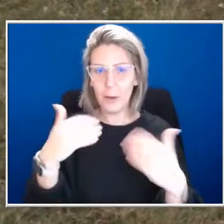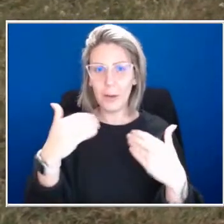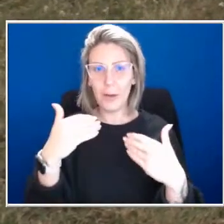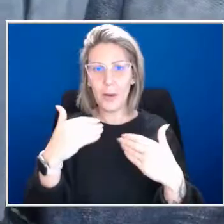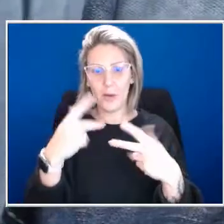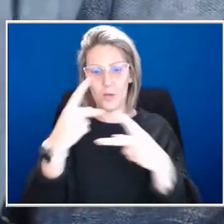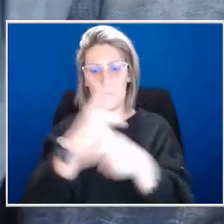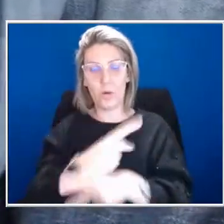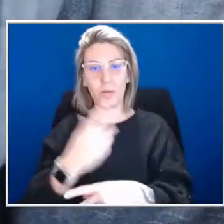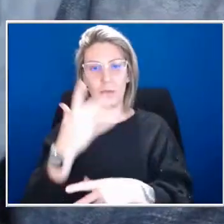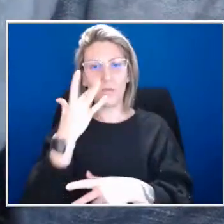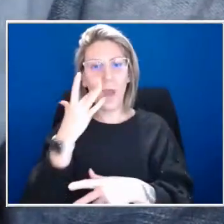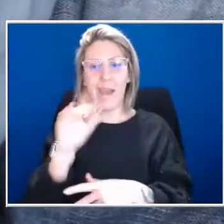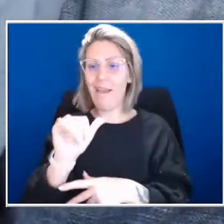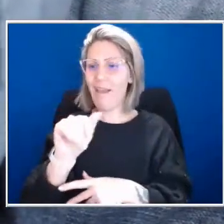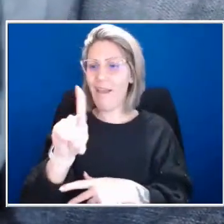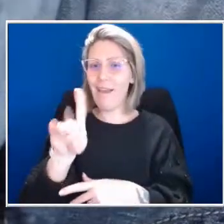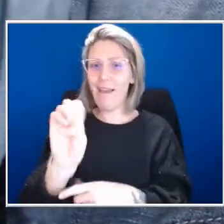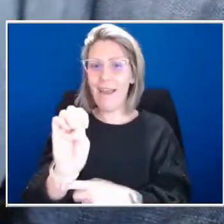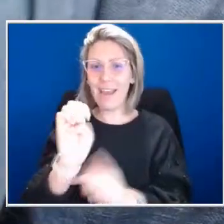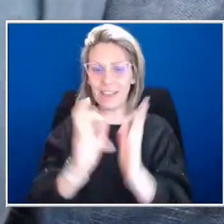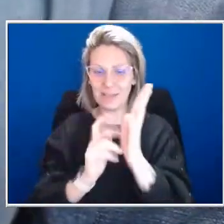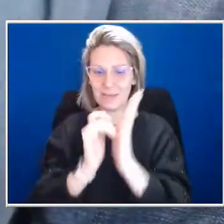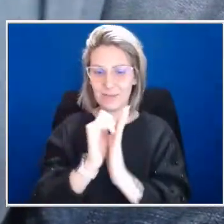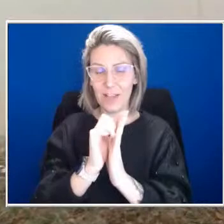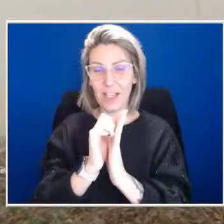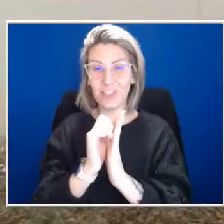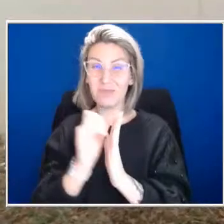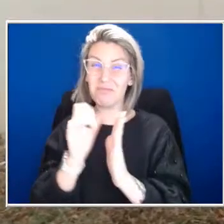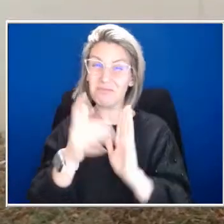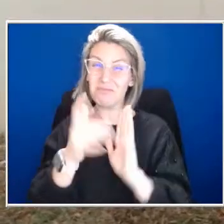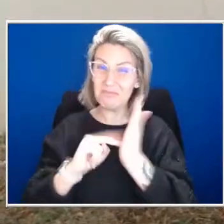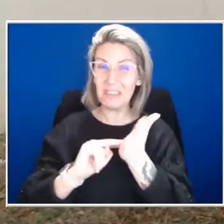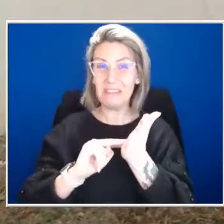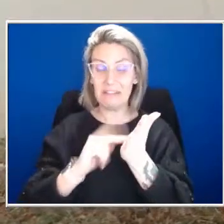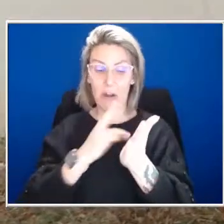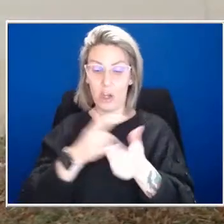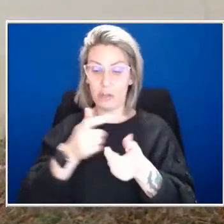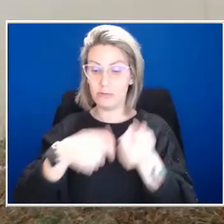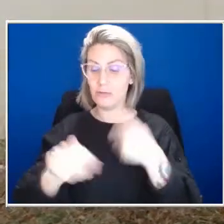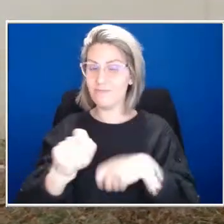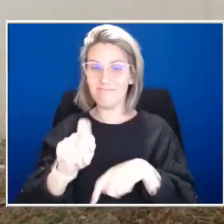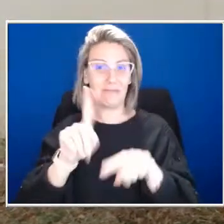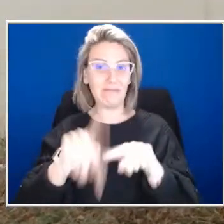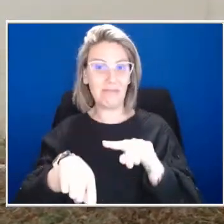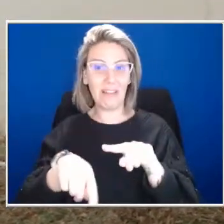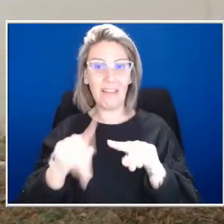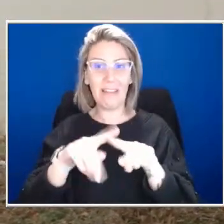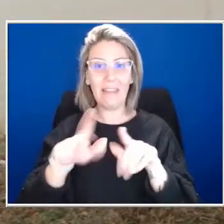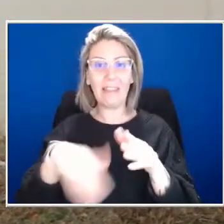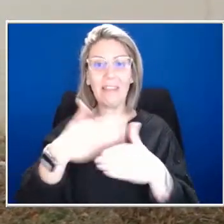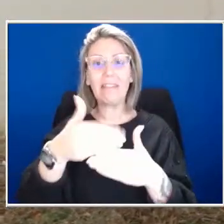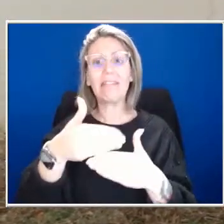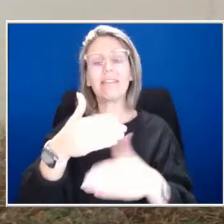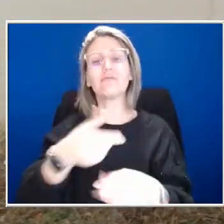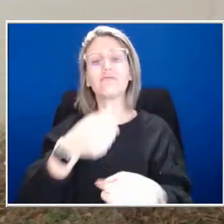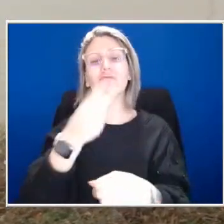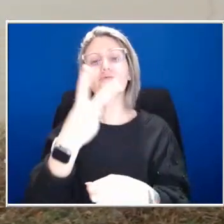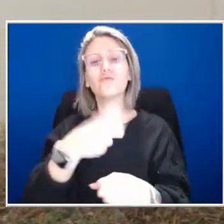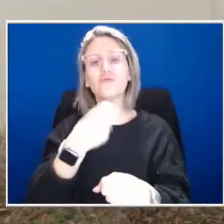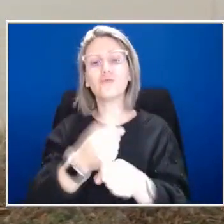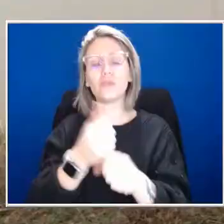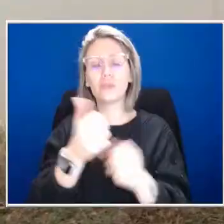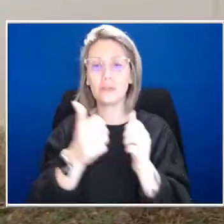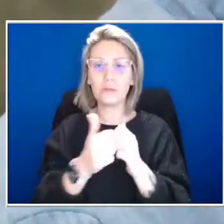cancer, Gene was not eligible for a heart transplant. For the next 2 years, he would undergo chemotherapy with his